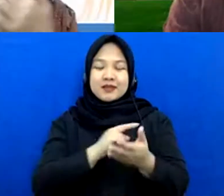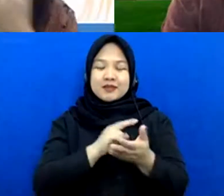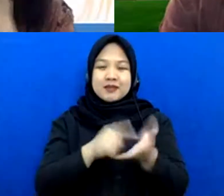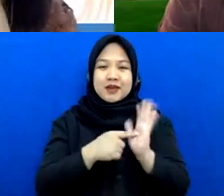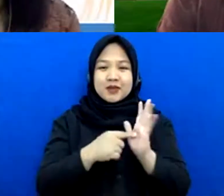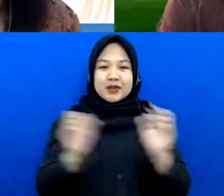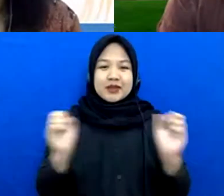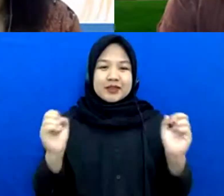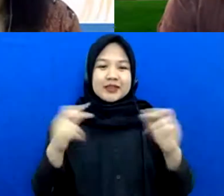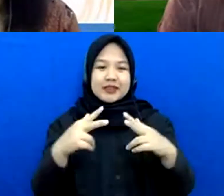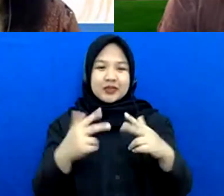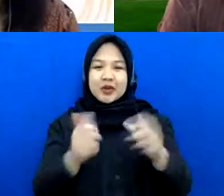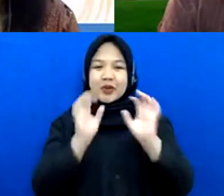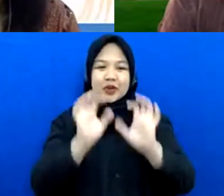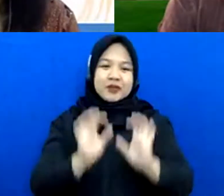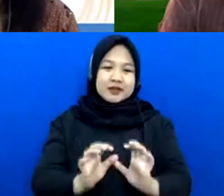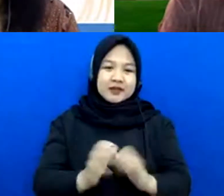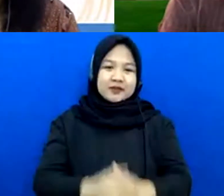my left.